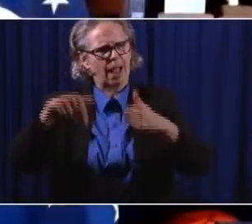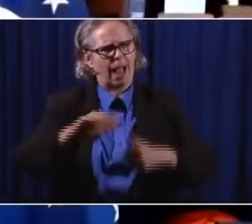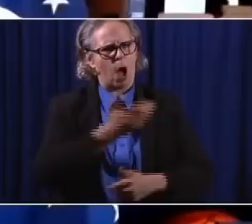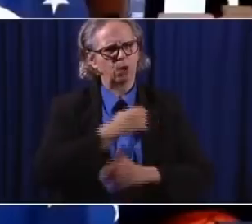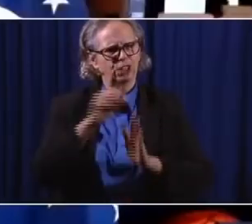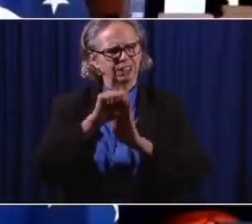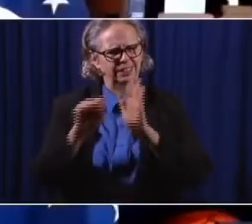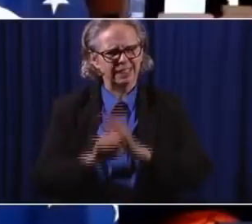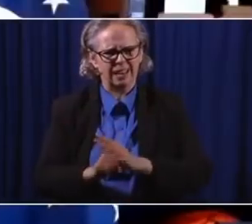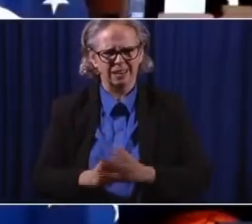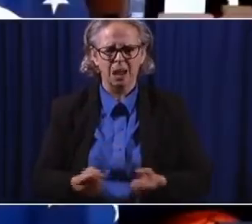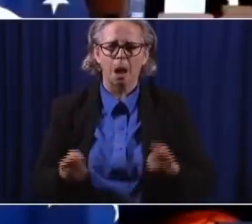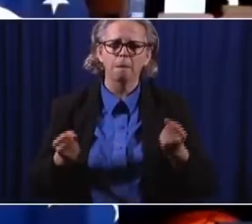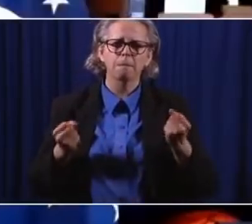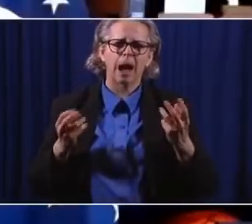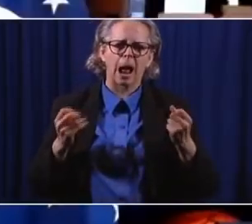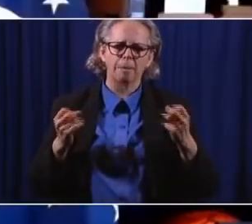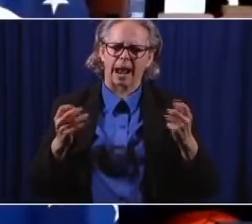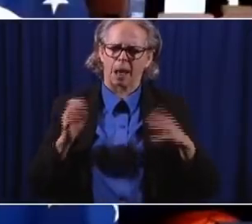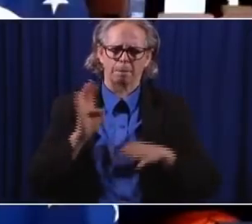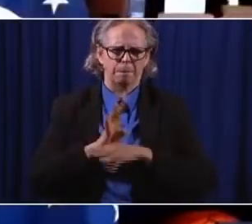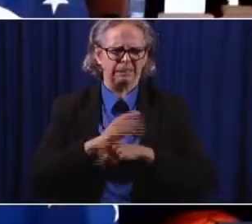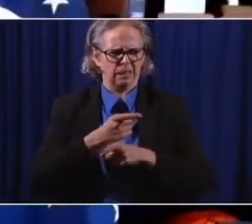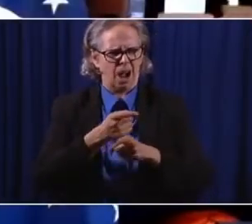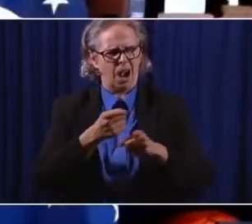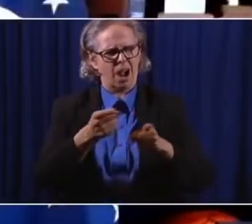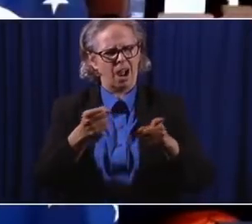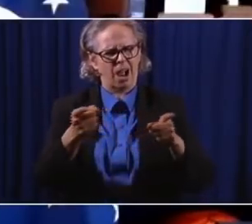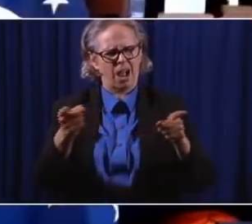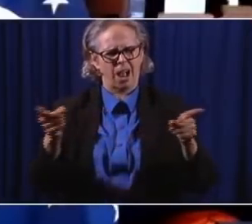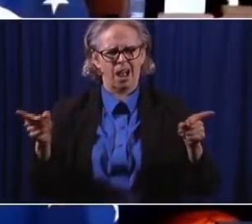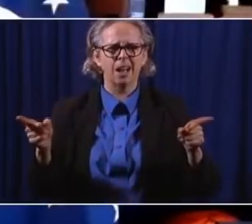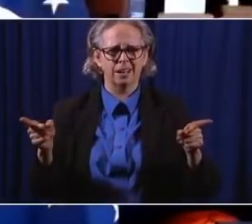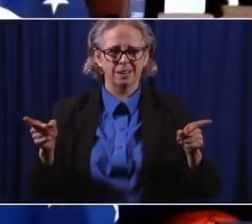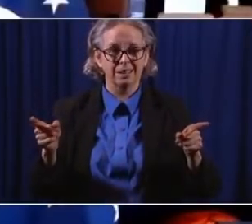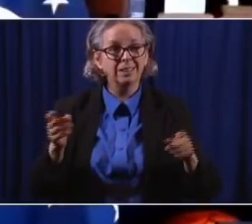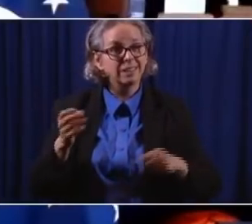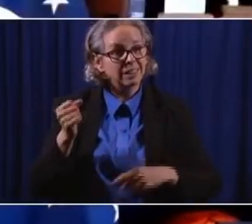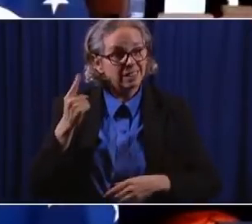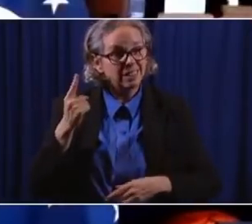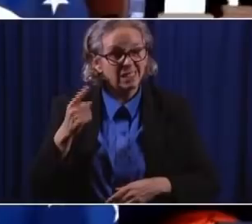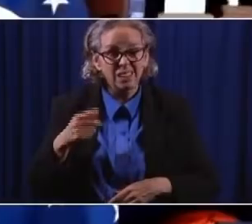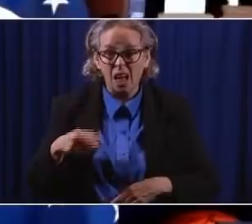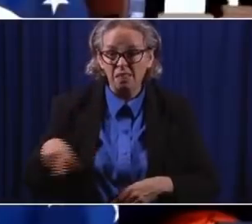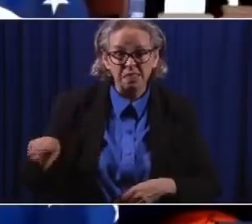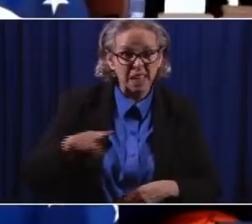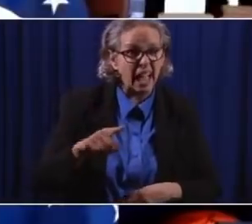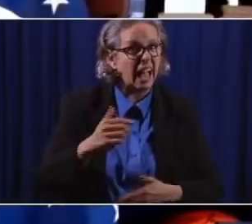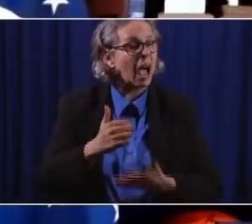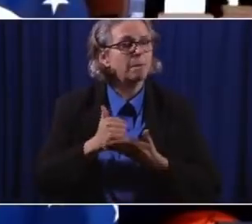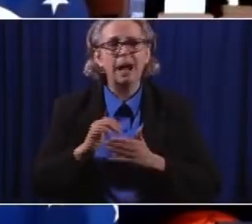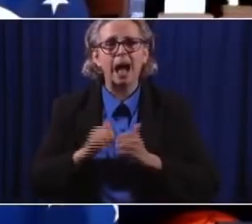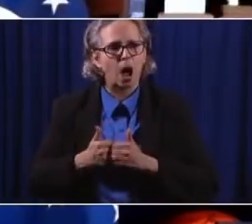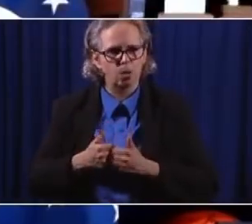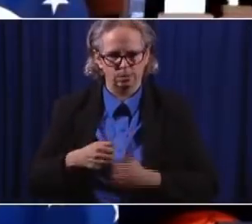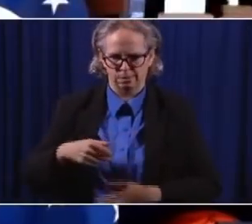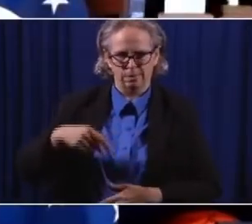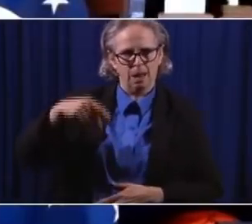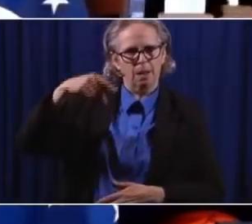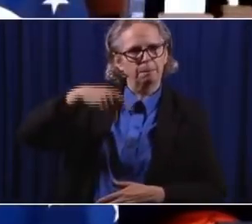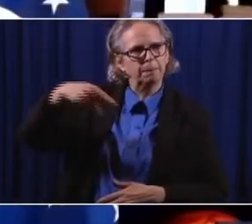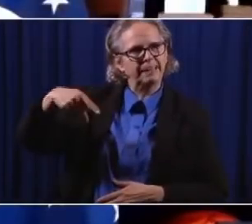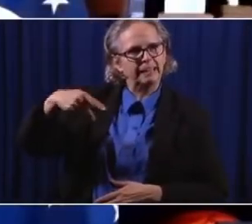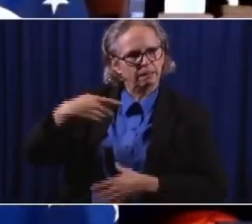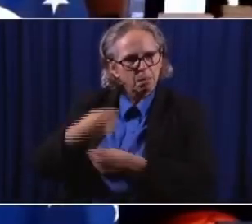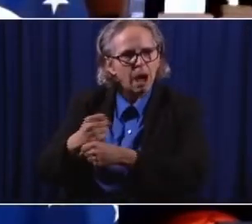and helped us. We know that PPE is one of the areas that we are in definite need